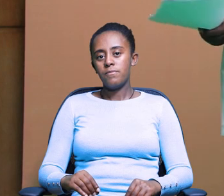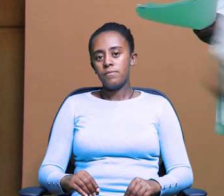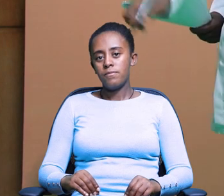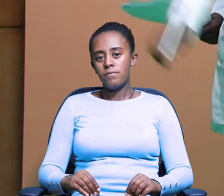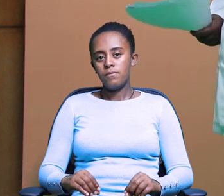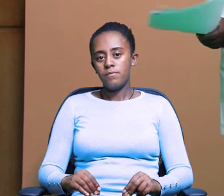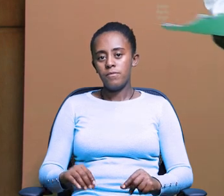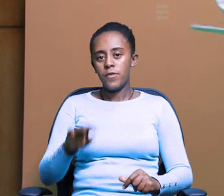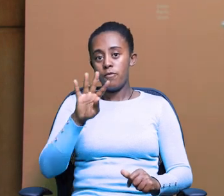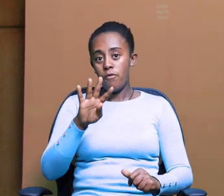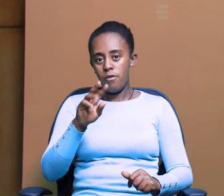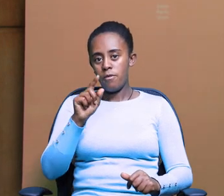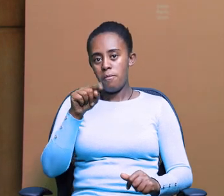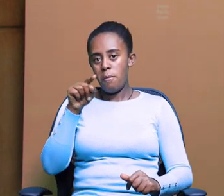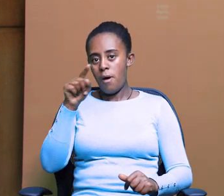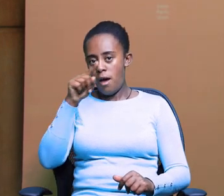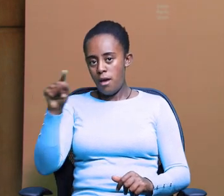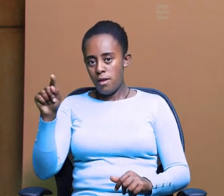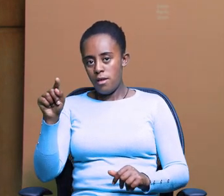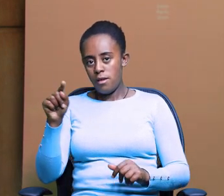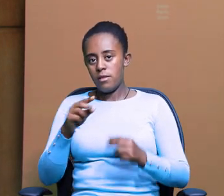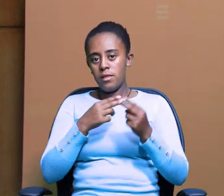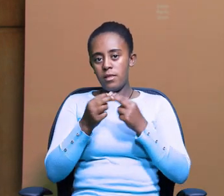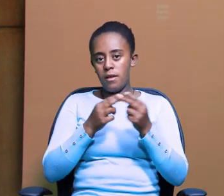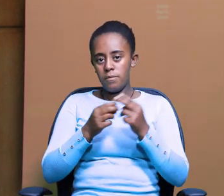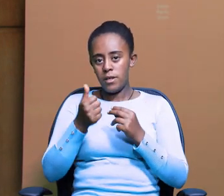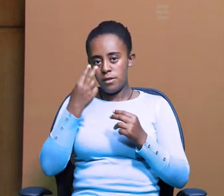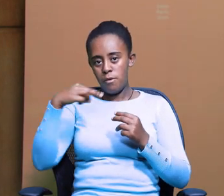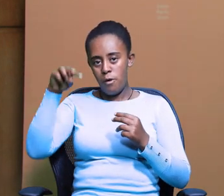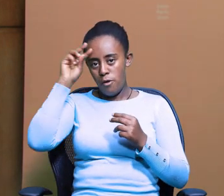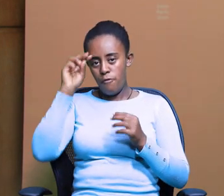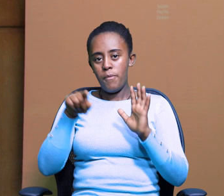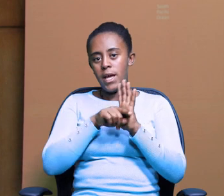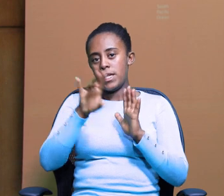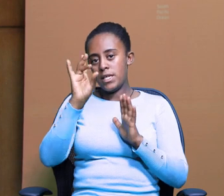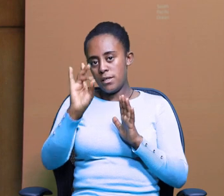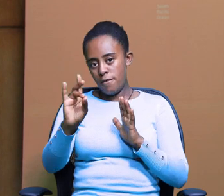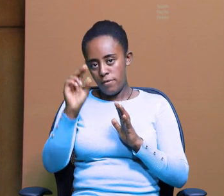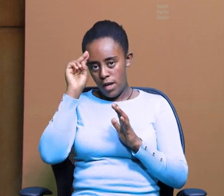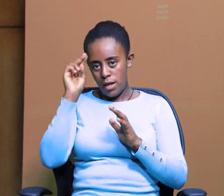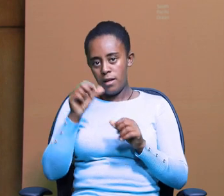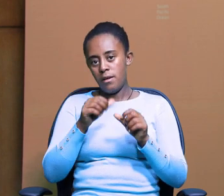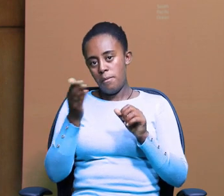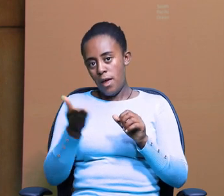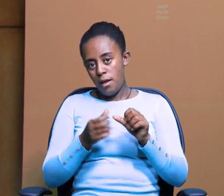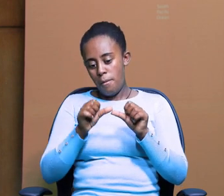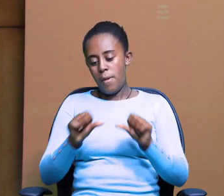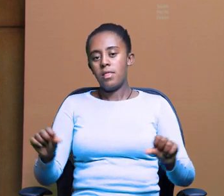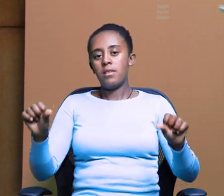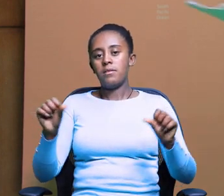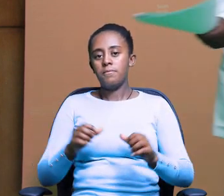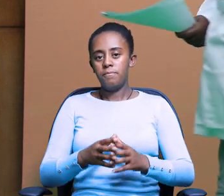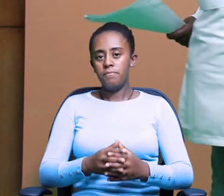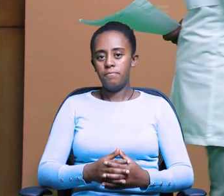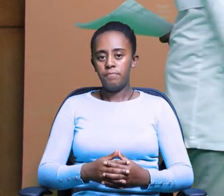is 4 pi times 10 to the power of minus 7 Henry per